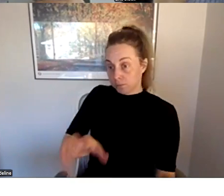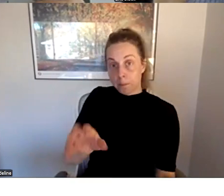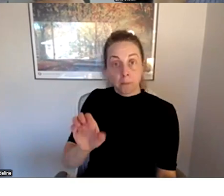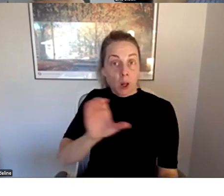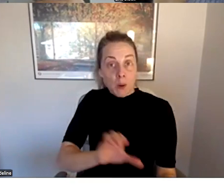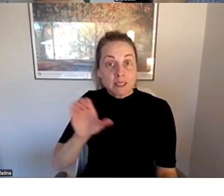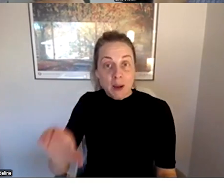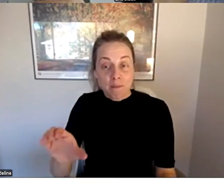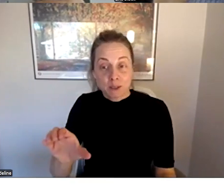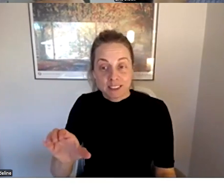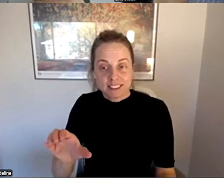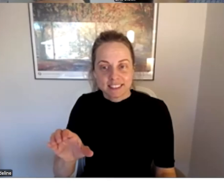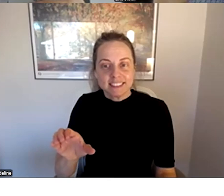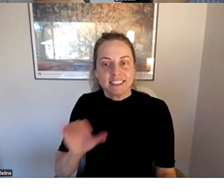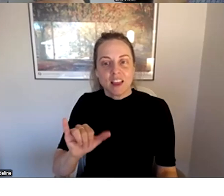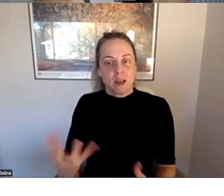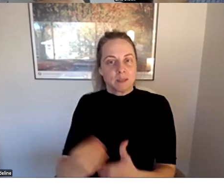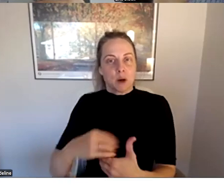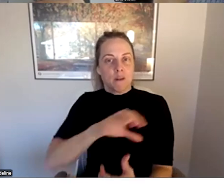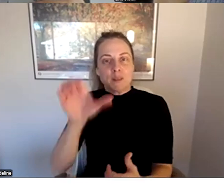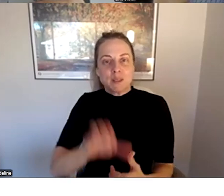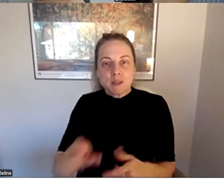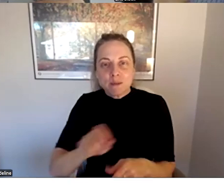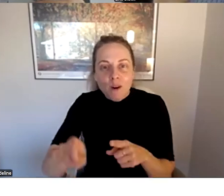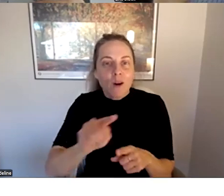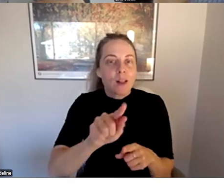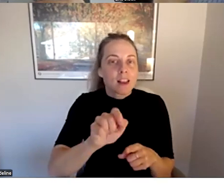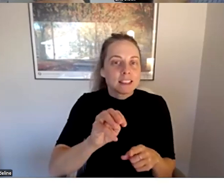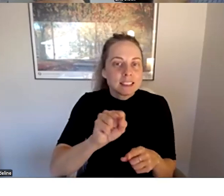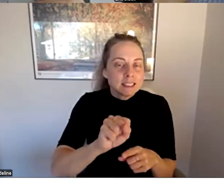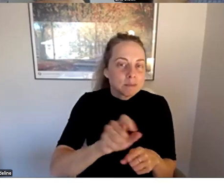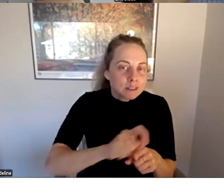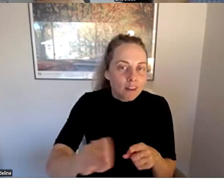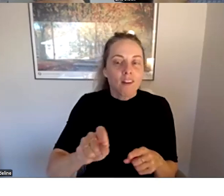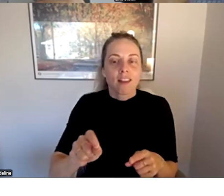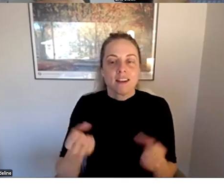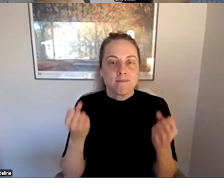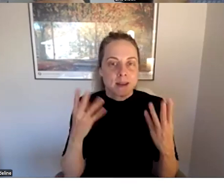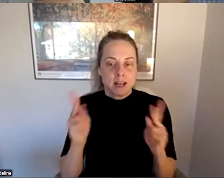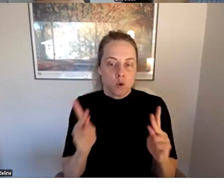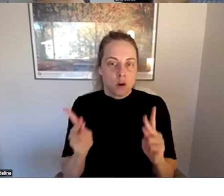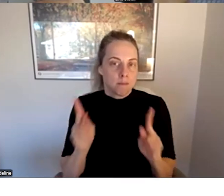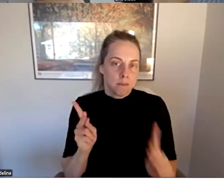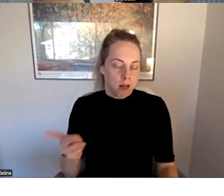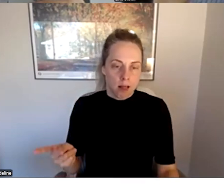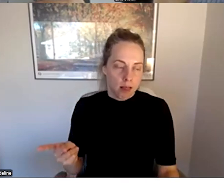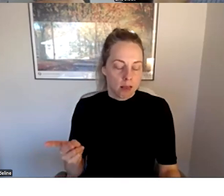right, that is part of a Zoom call or a Teams call, there are many more people that are understanding the benefits